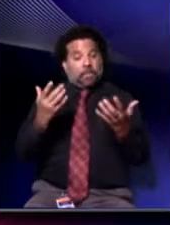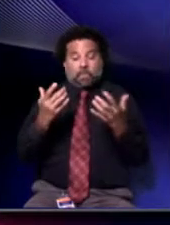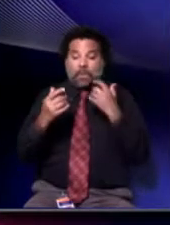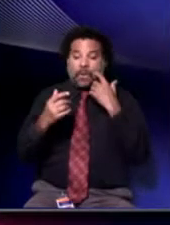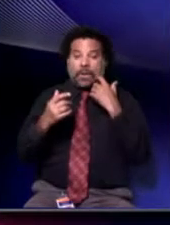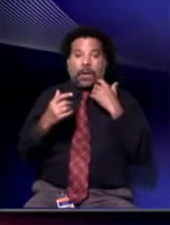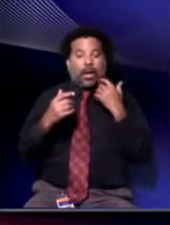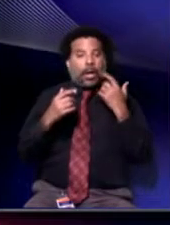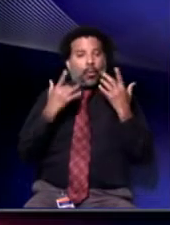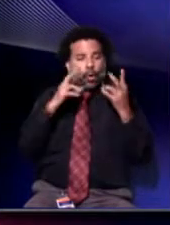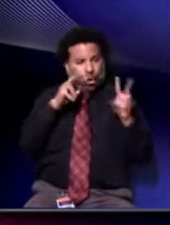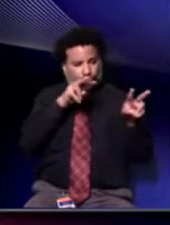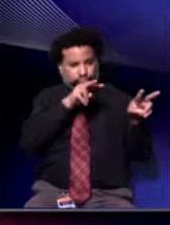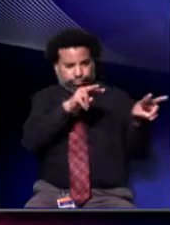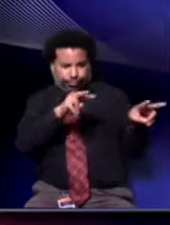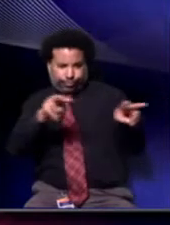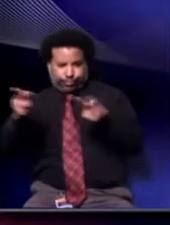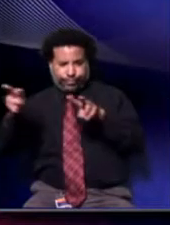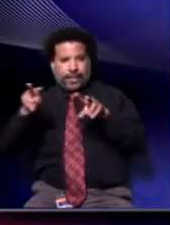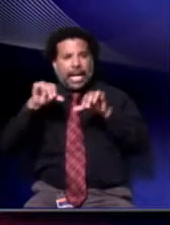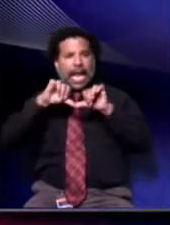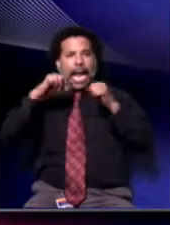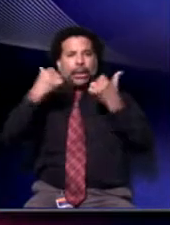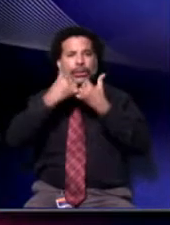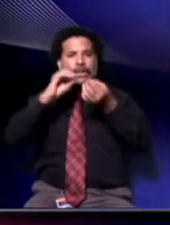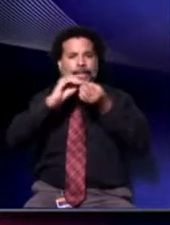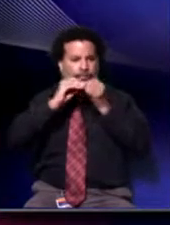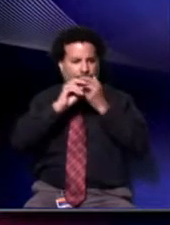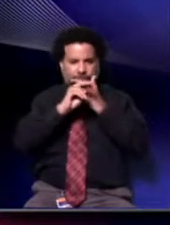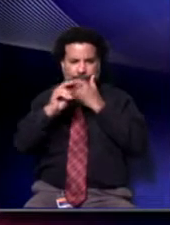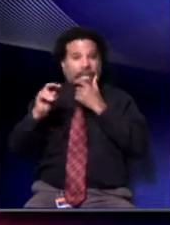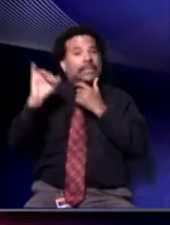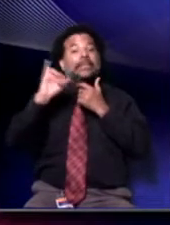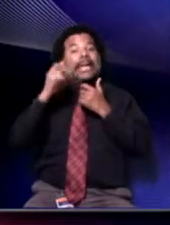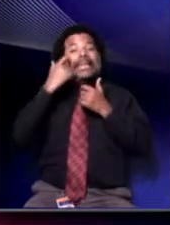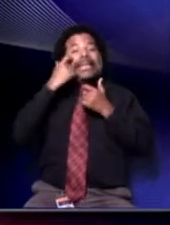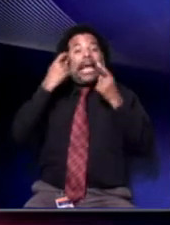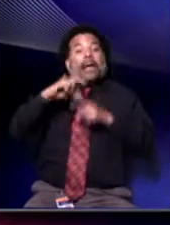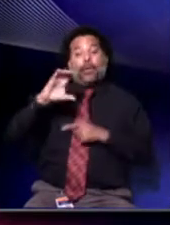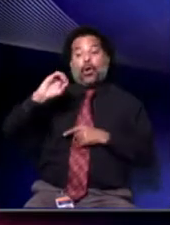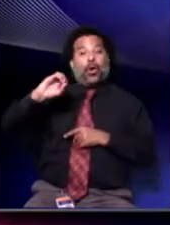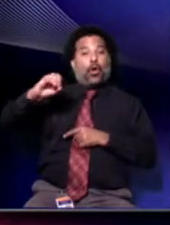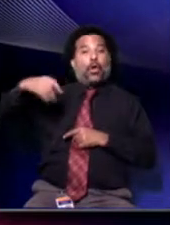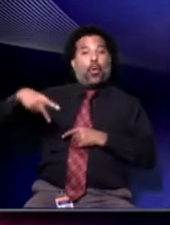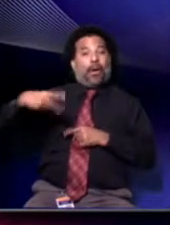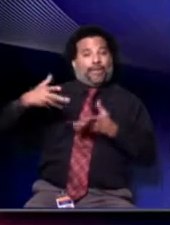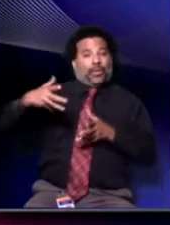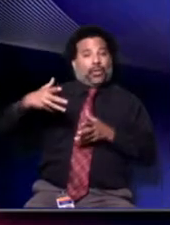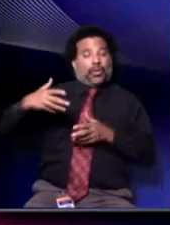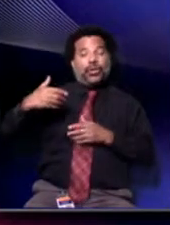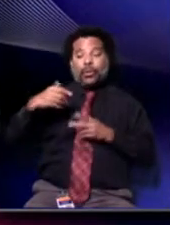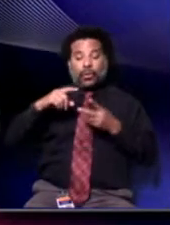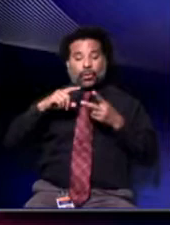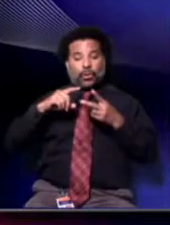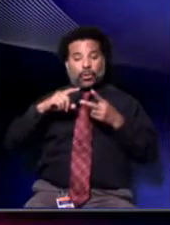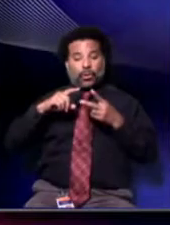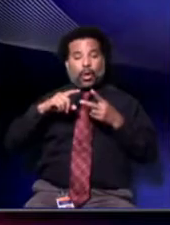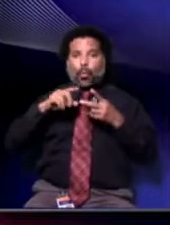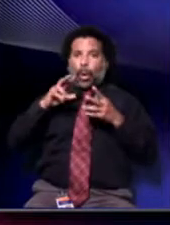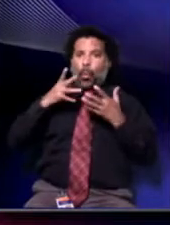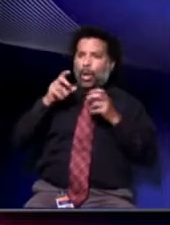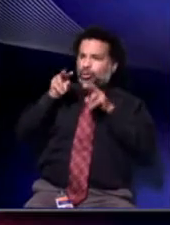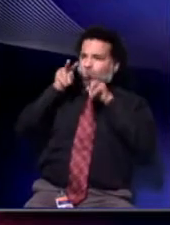that across the agency. We just did that with the co-ops, looking at the